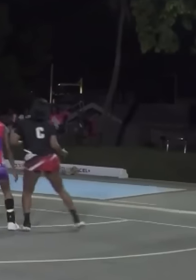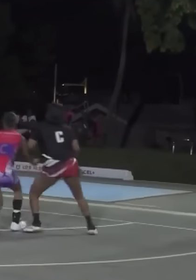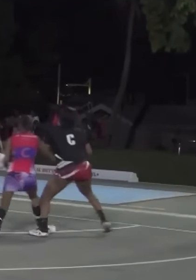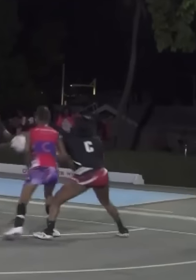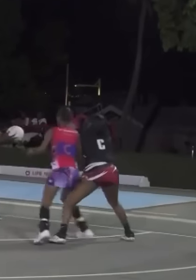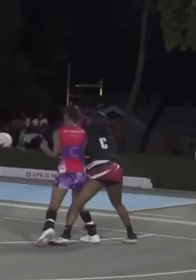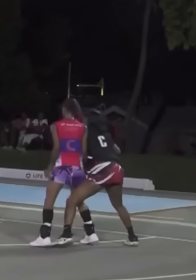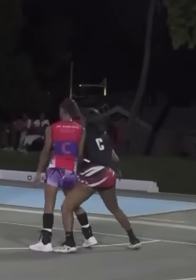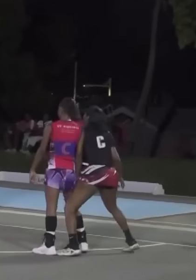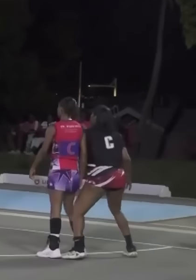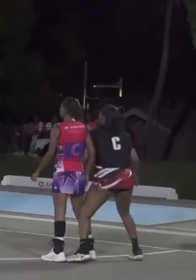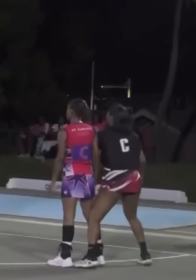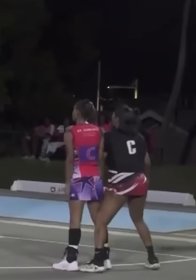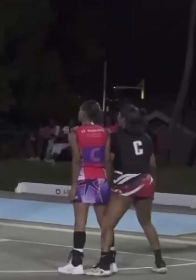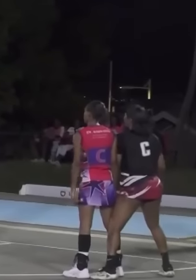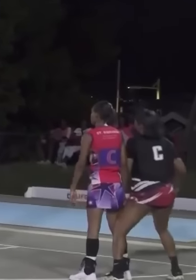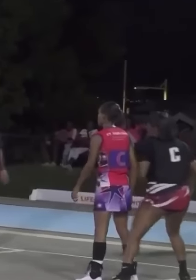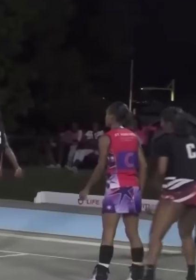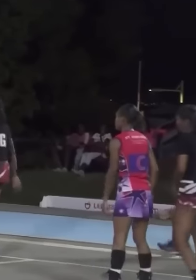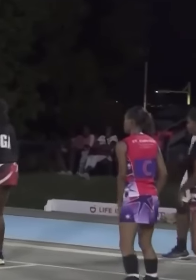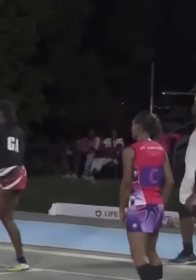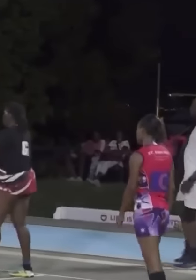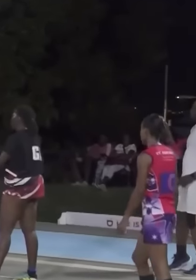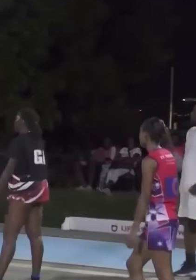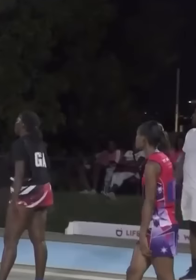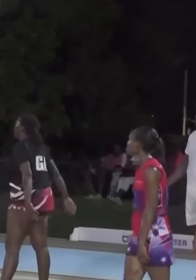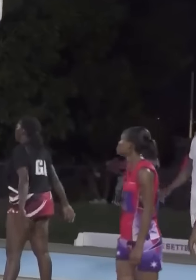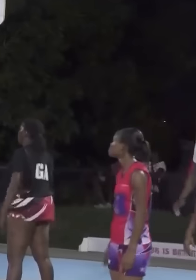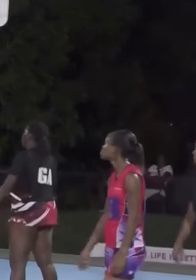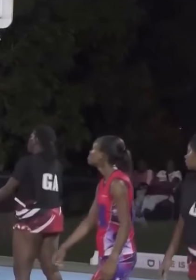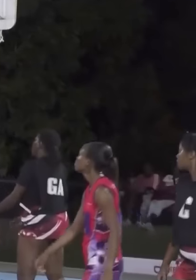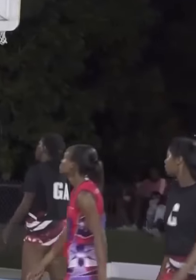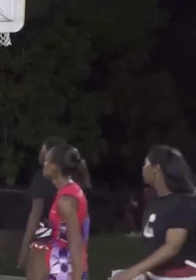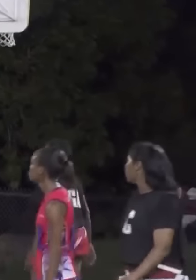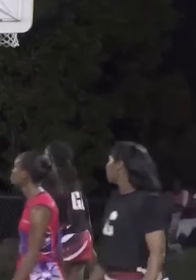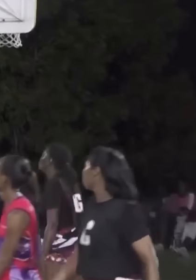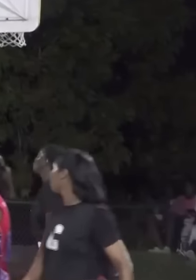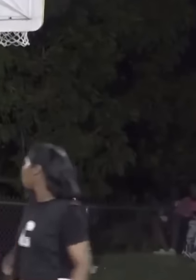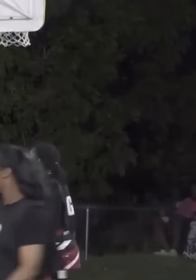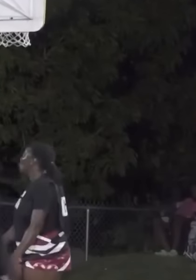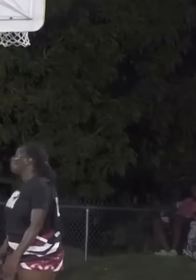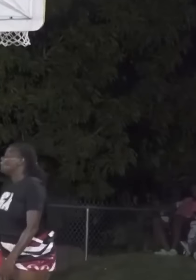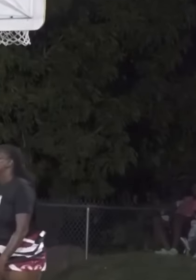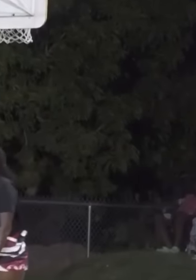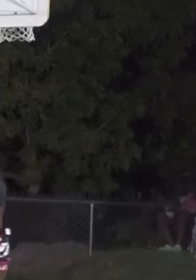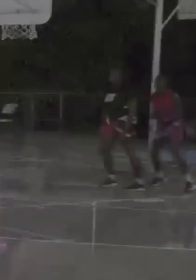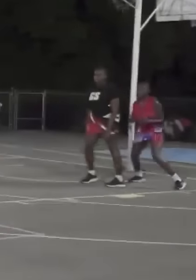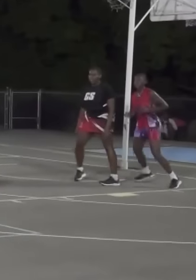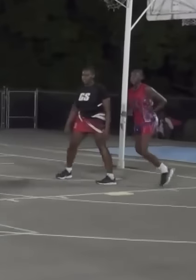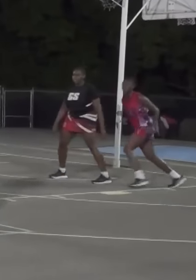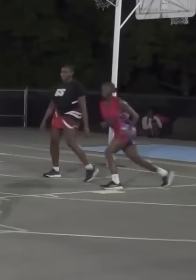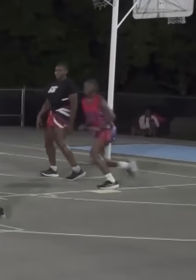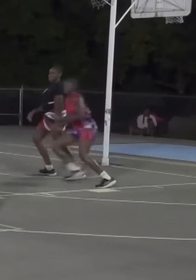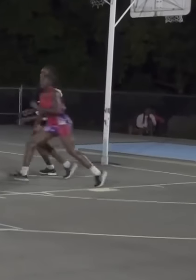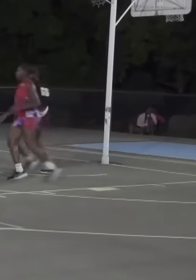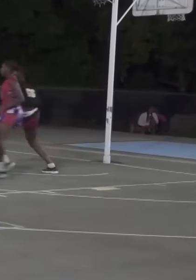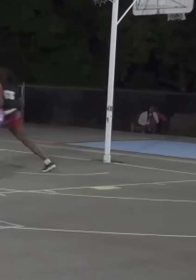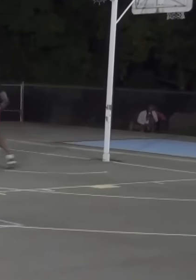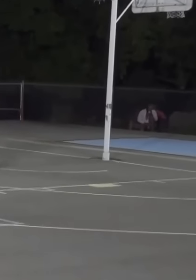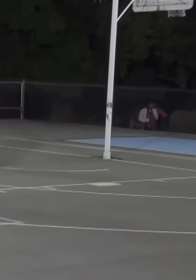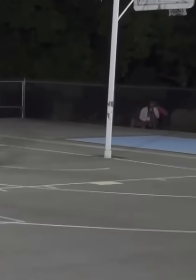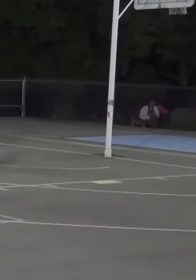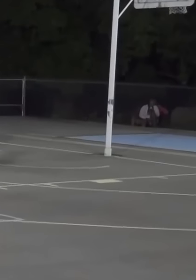artillery in the circle in national shooters Latonia Blackman and Faye Agard. Agard there with the final save. We're heading back down